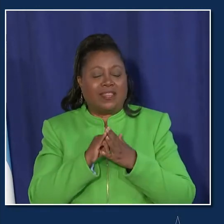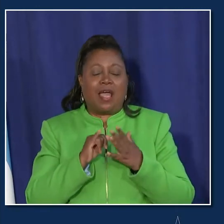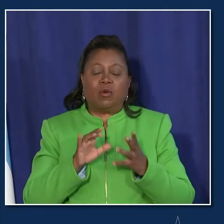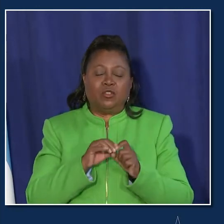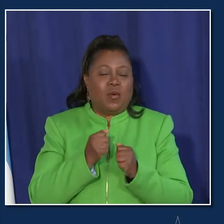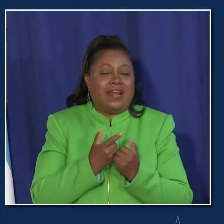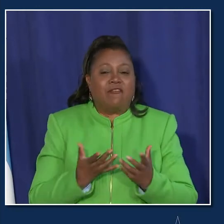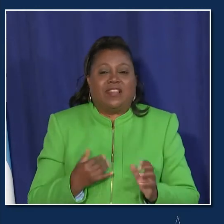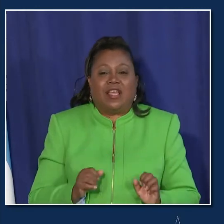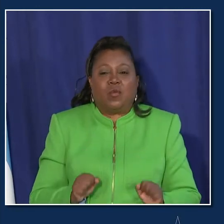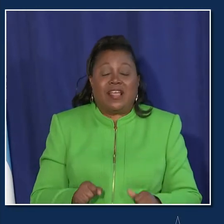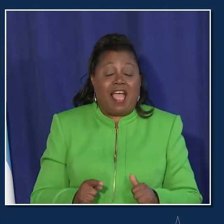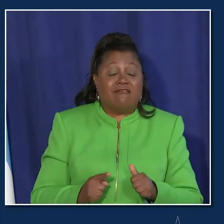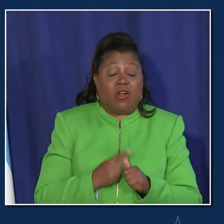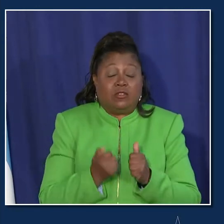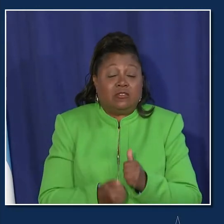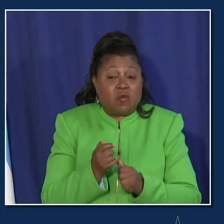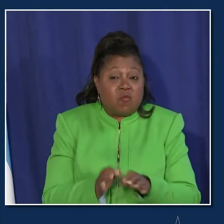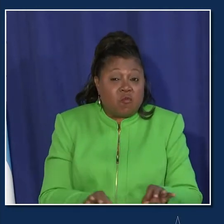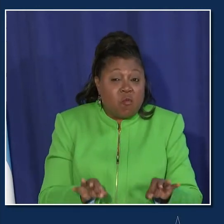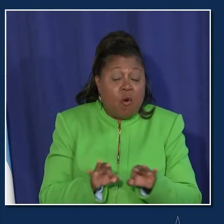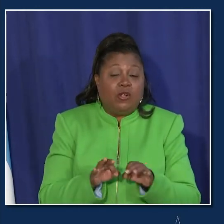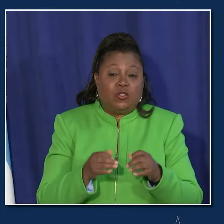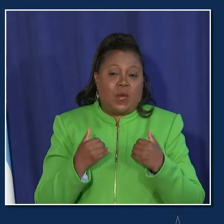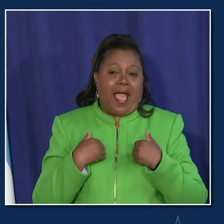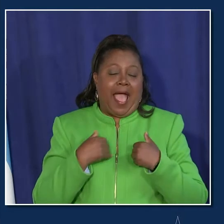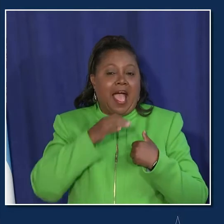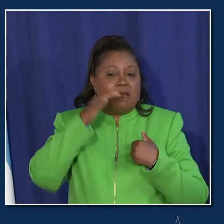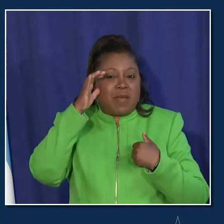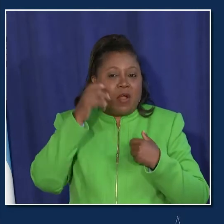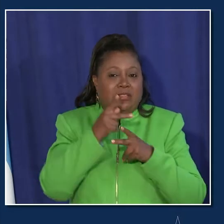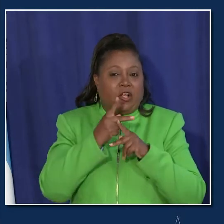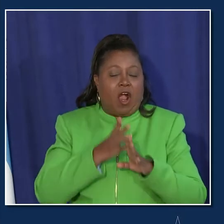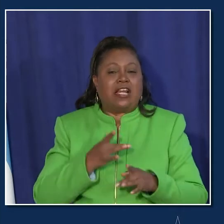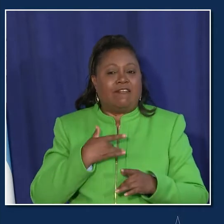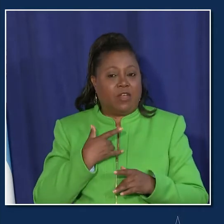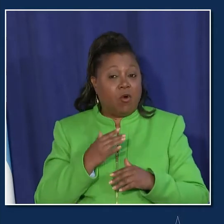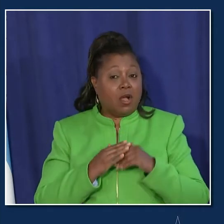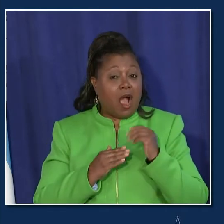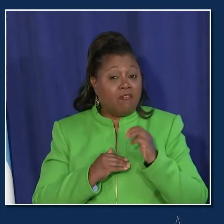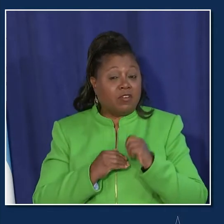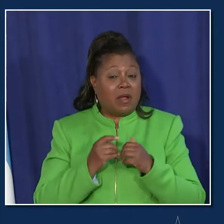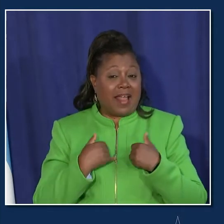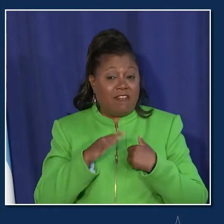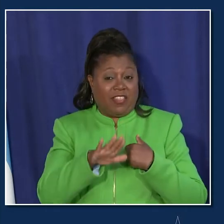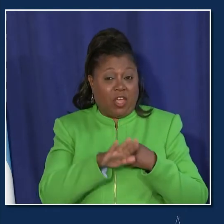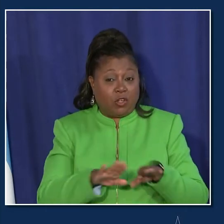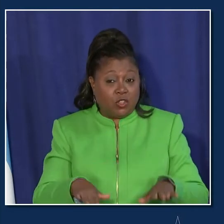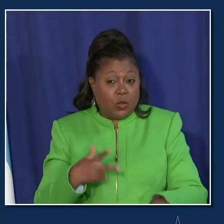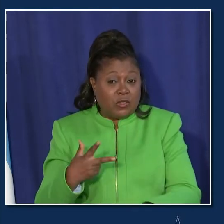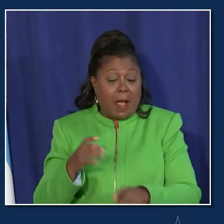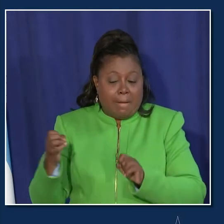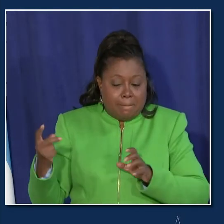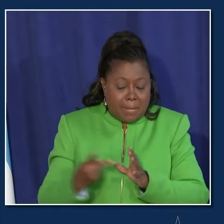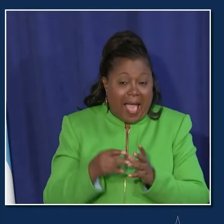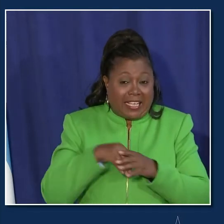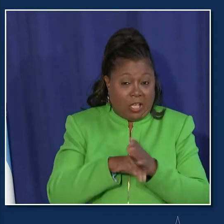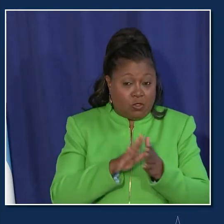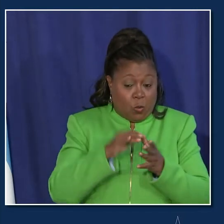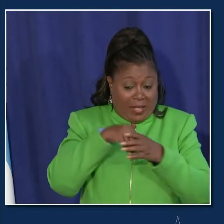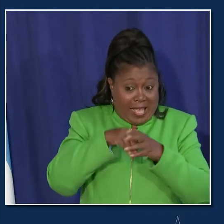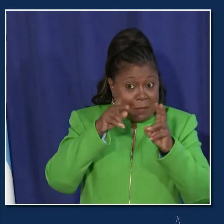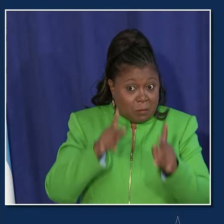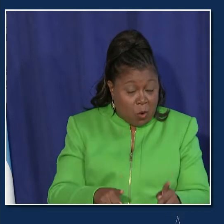doing everything we can, first and foremost, to have parents and guardians feel comfortable about having their children back in school in